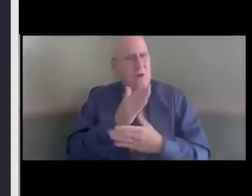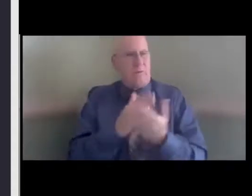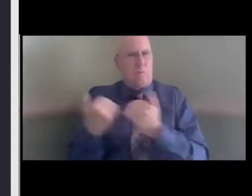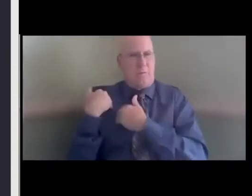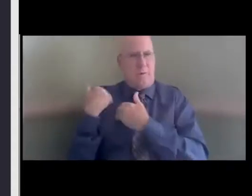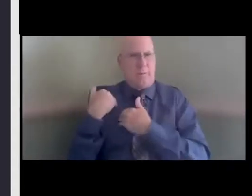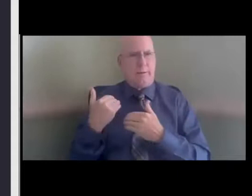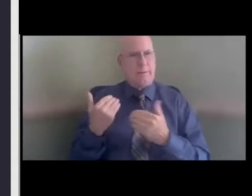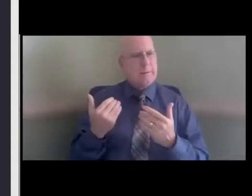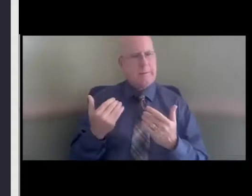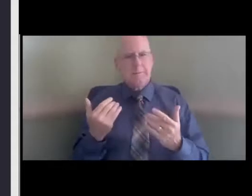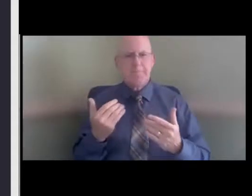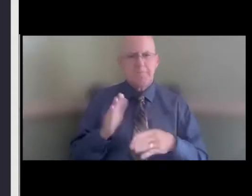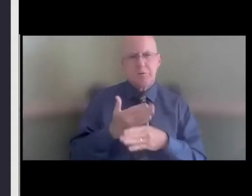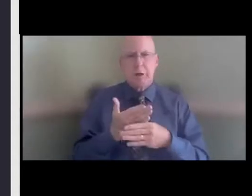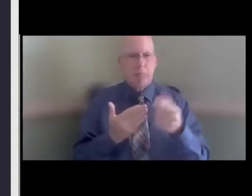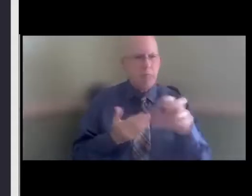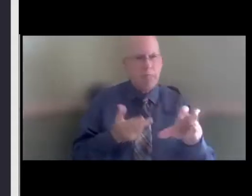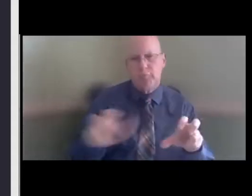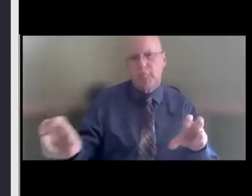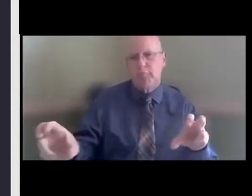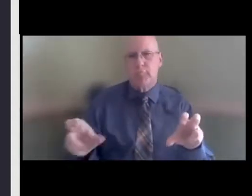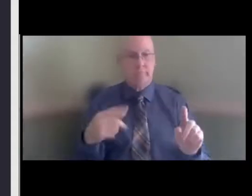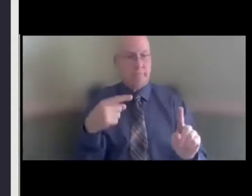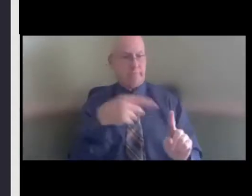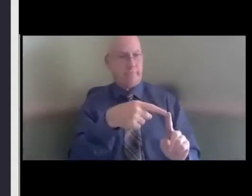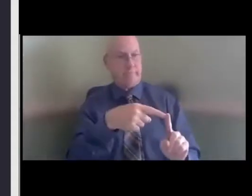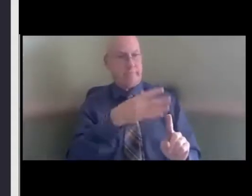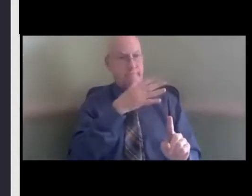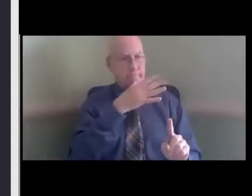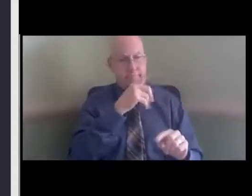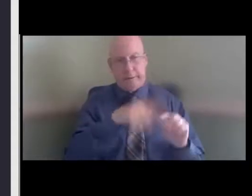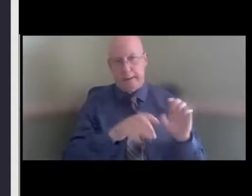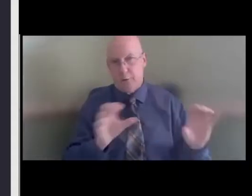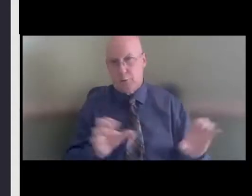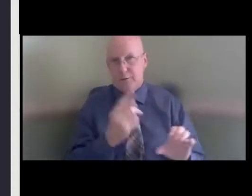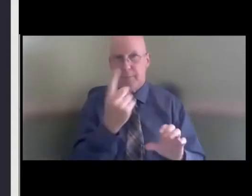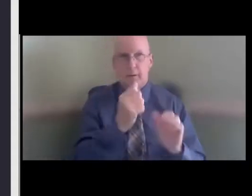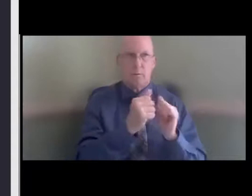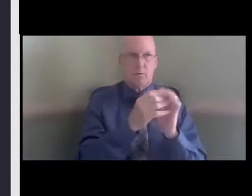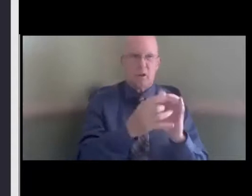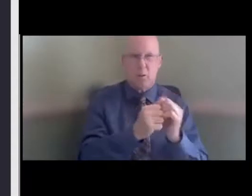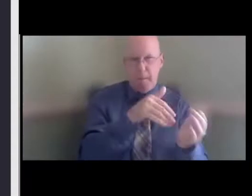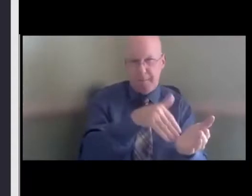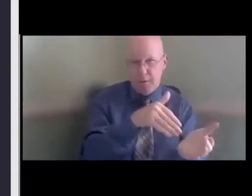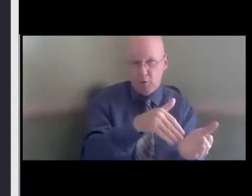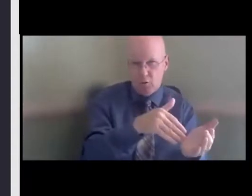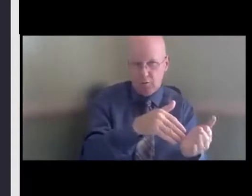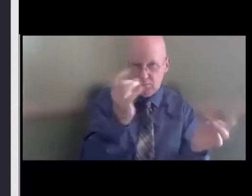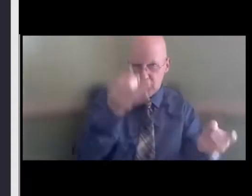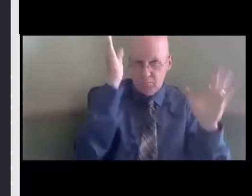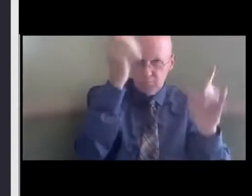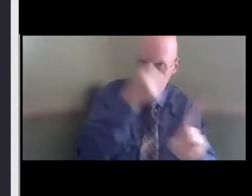responsibility. So it makes it a little bit easier if one parent can't act, especially if it's a medical crisis. We still have that second guardian that